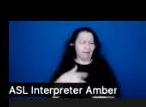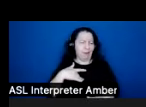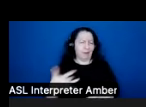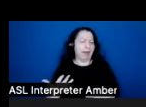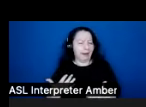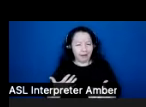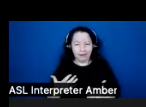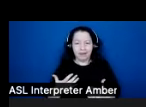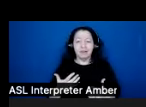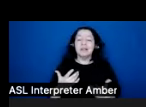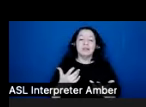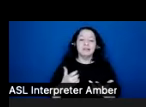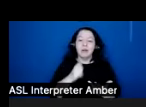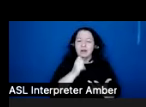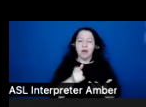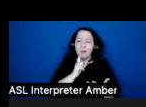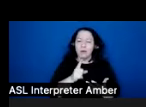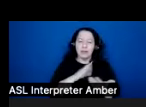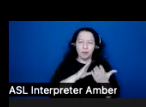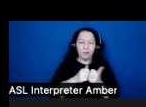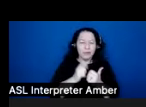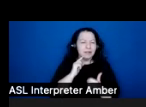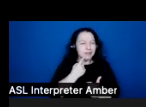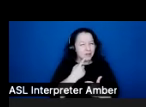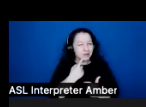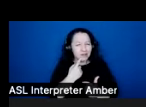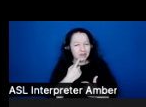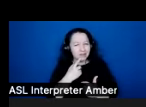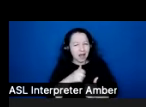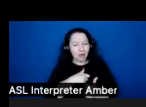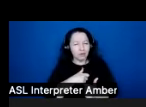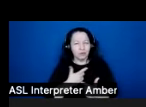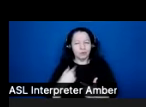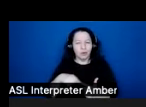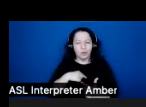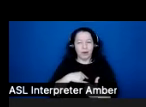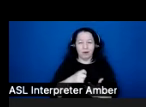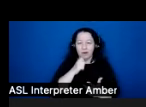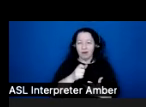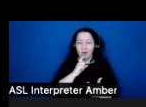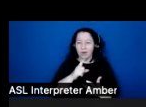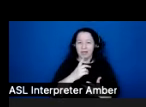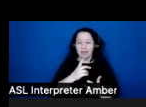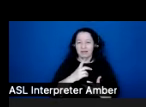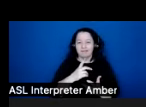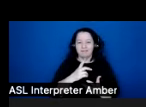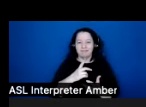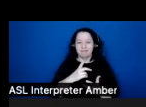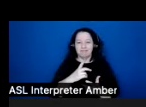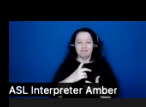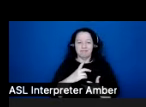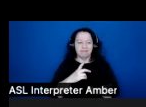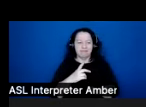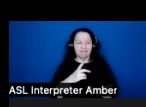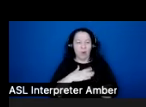like sort of, I guess, sort of, are we questioning people's credibility in that way, right? If they say something and